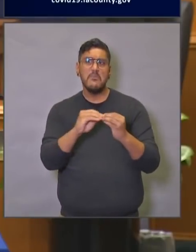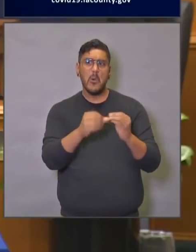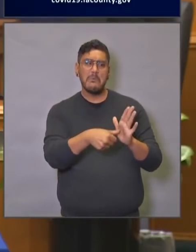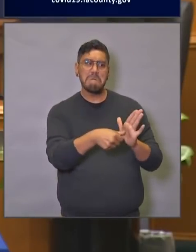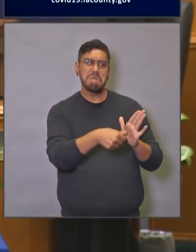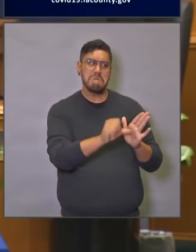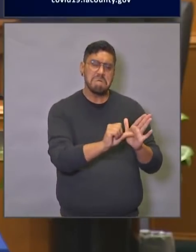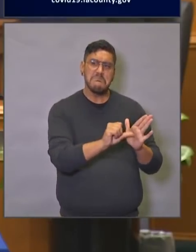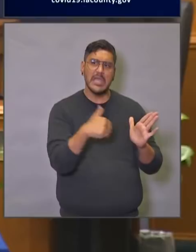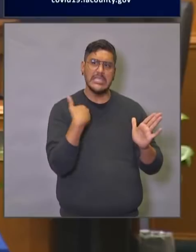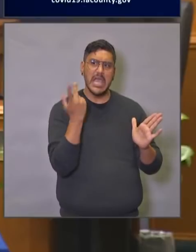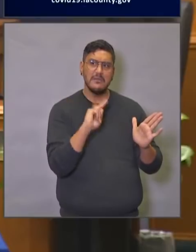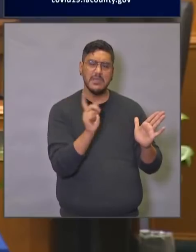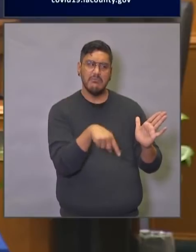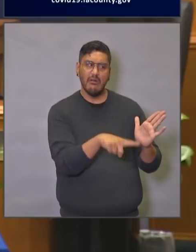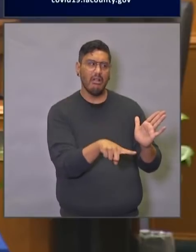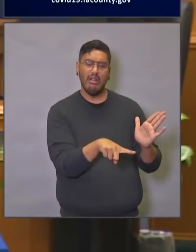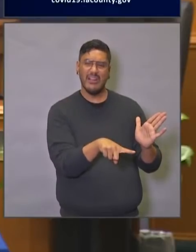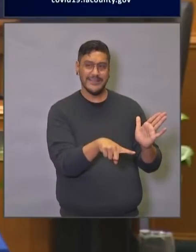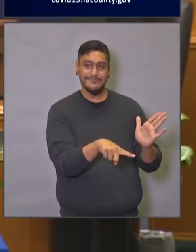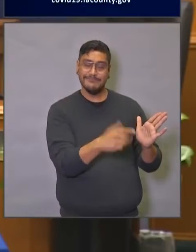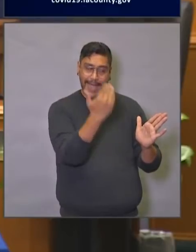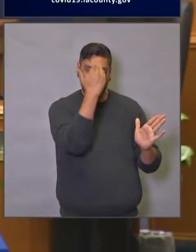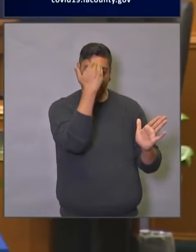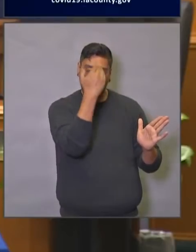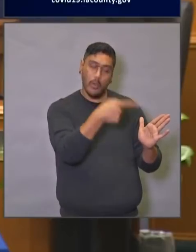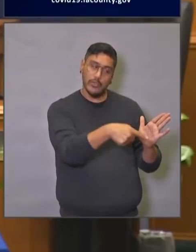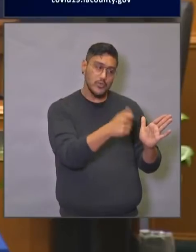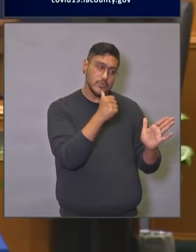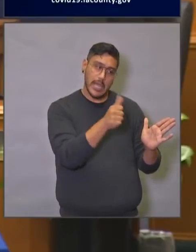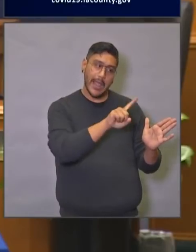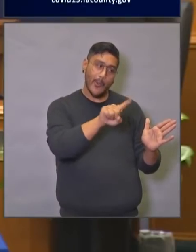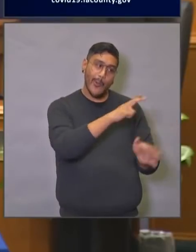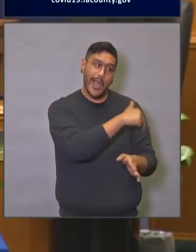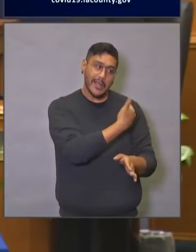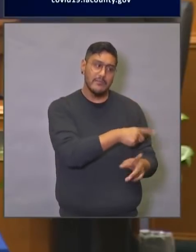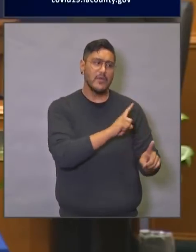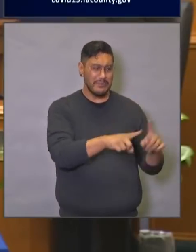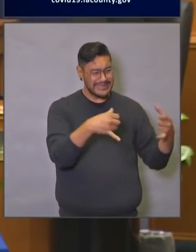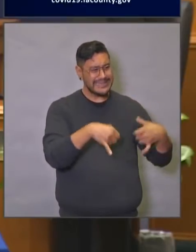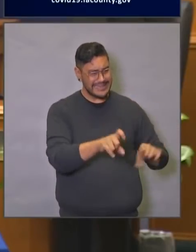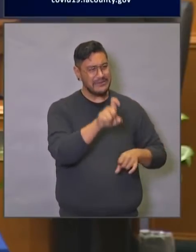even if they're not going to the hospital, they need to take this more seriously?